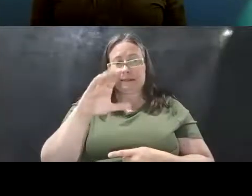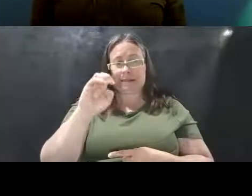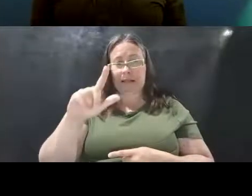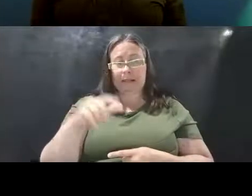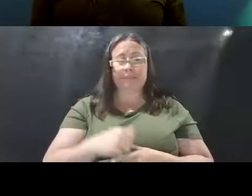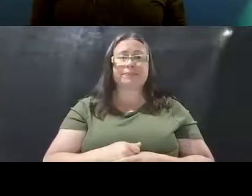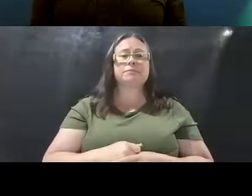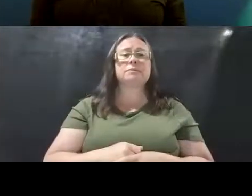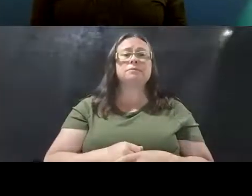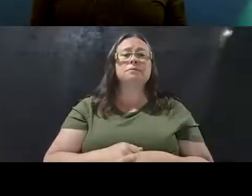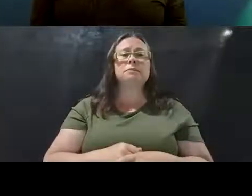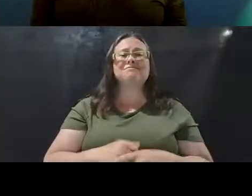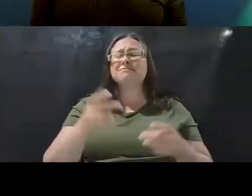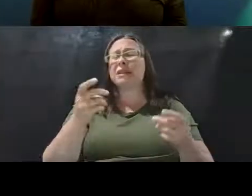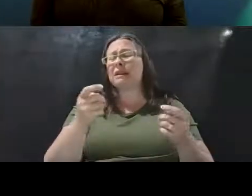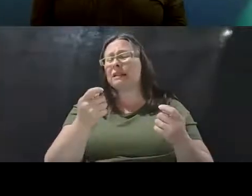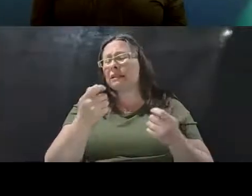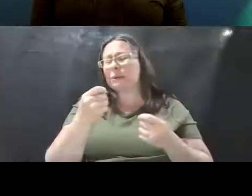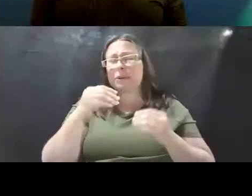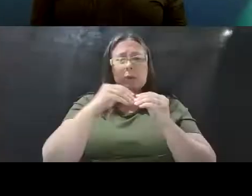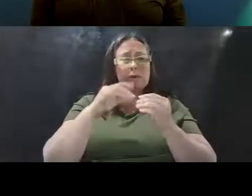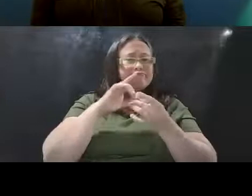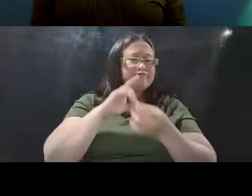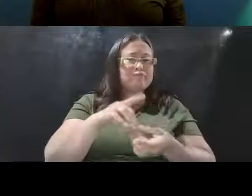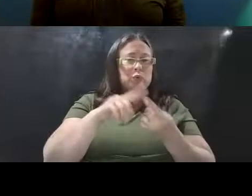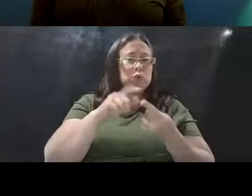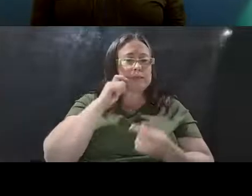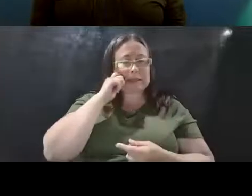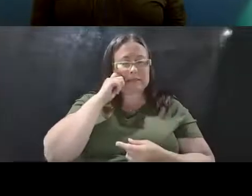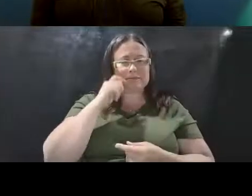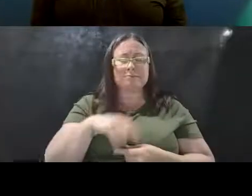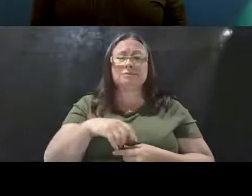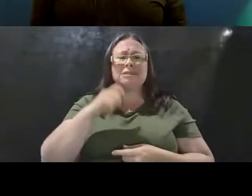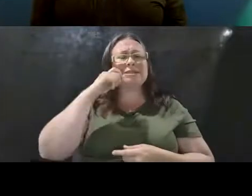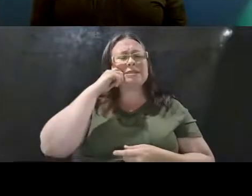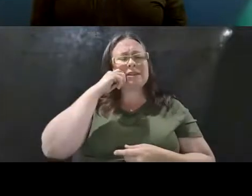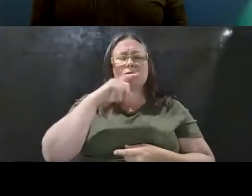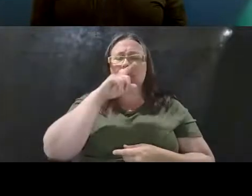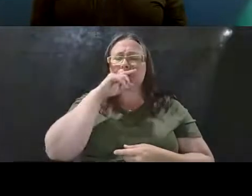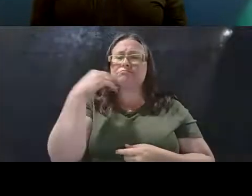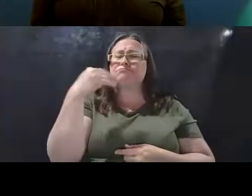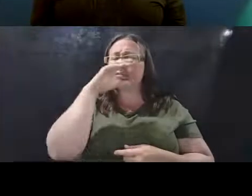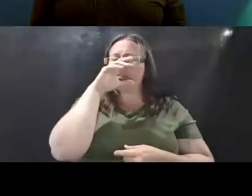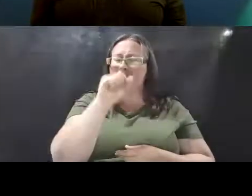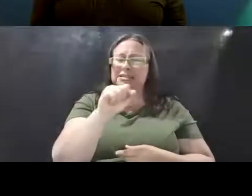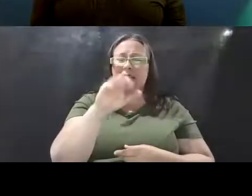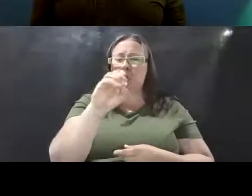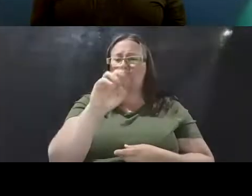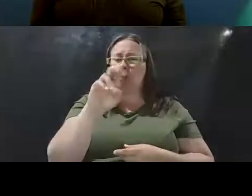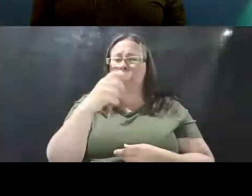So just quickly, a little bit more about the skin. As I told you, it's a very fascinating organ.